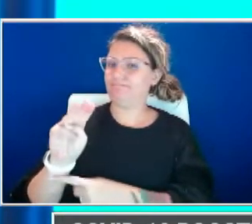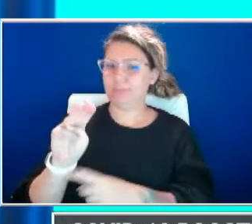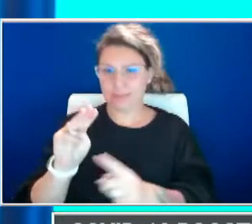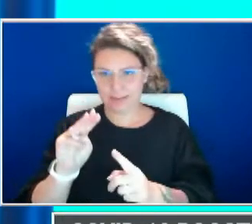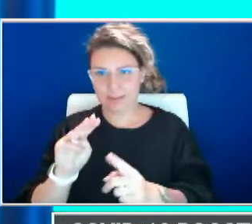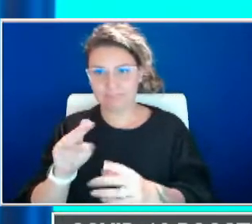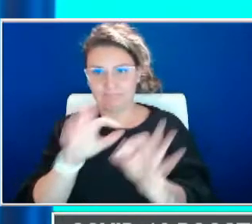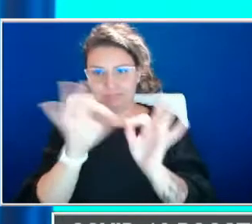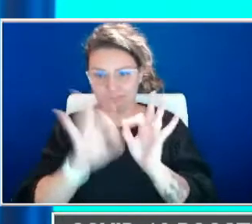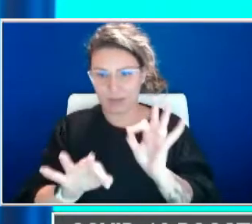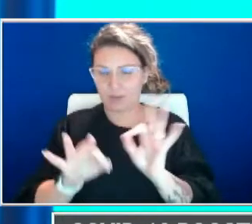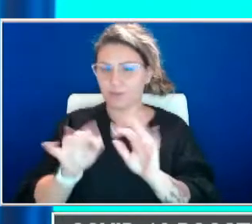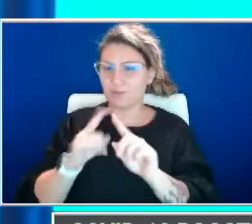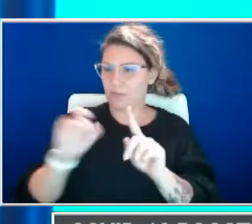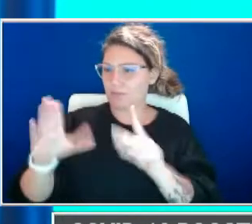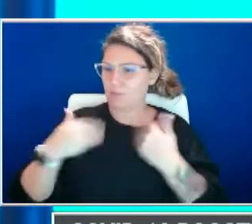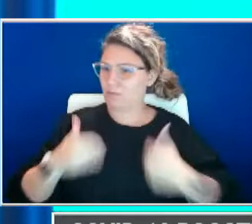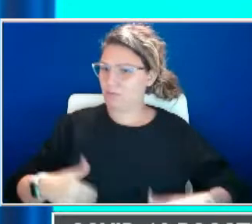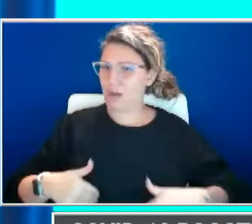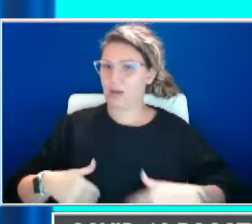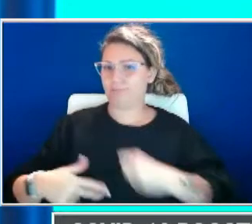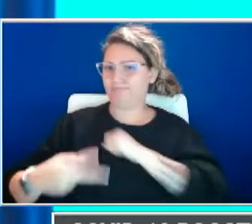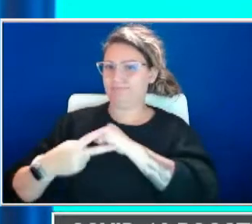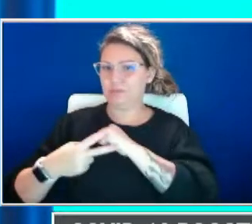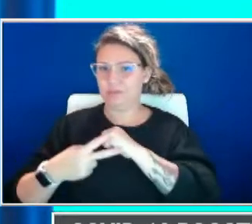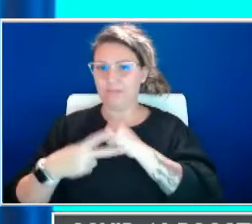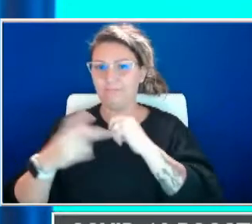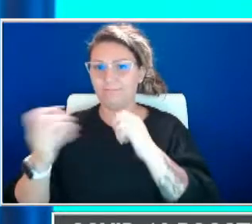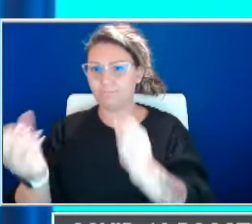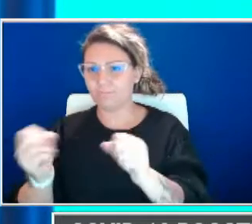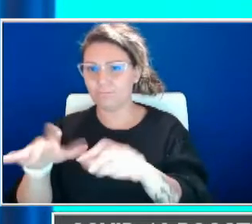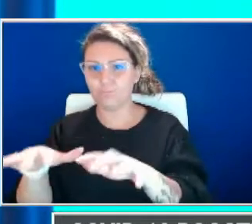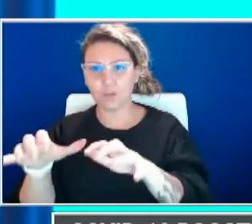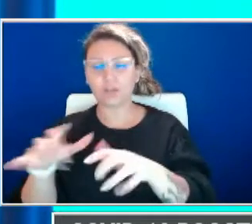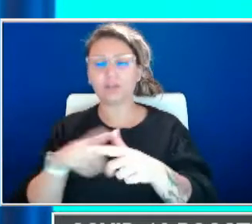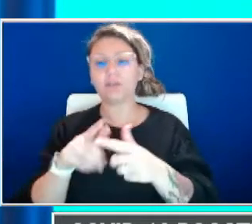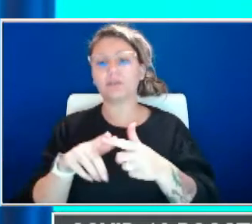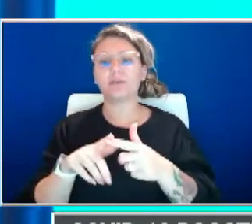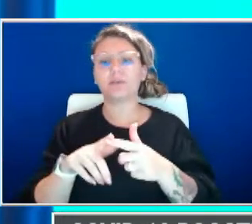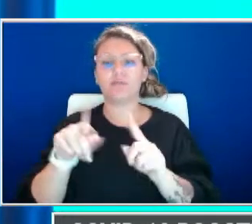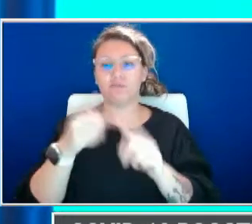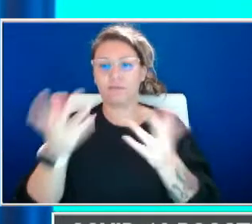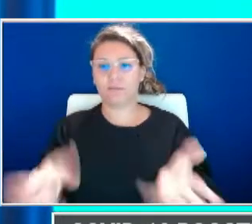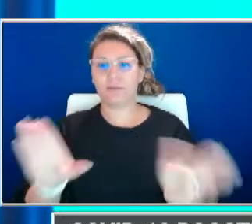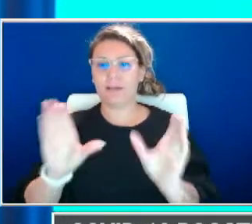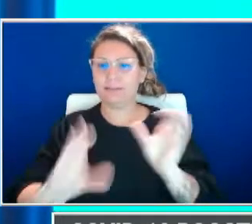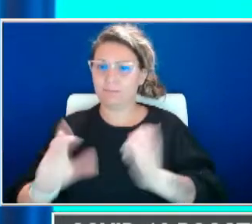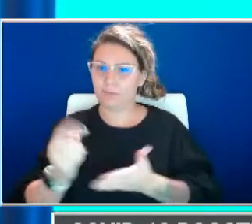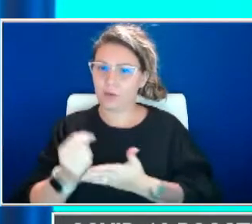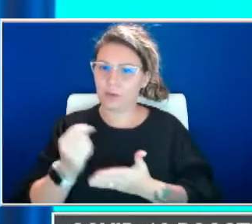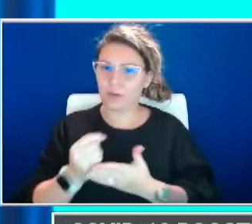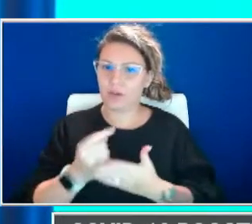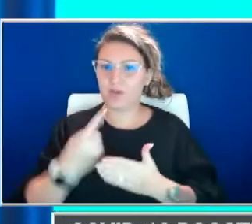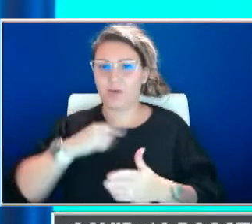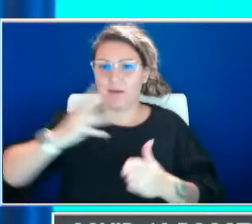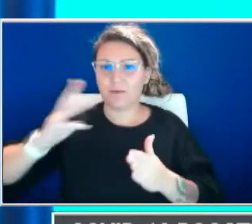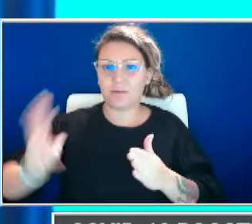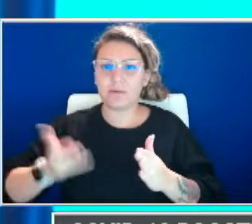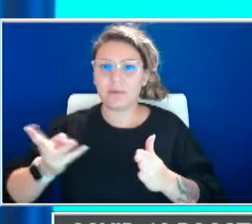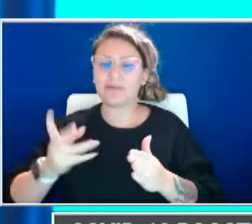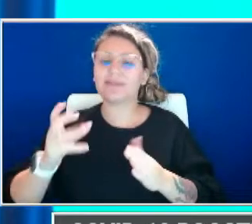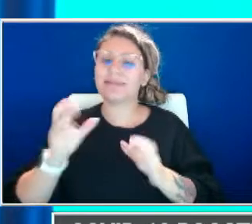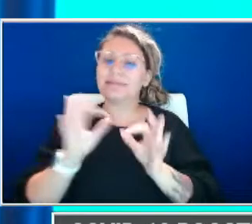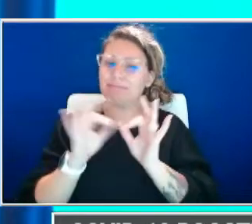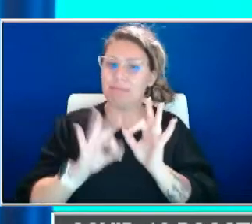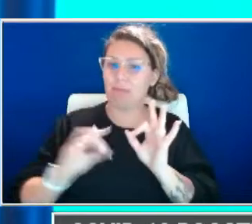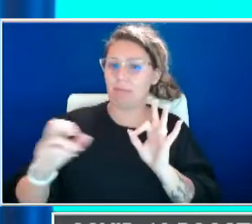store them in a freezer. And then once we're done with the chemo, we infuse those cells back. And that way it